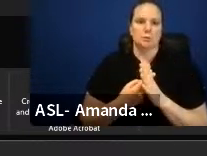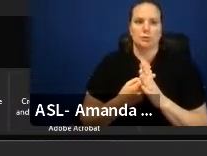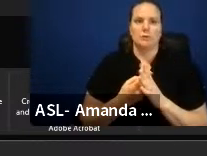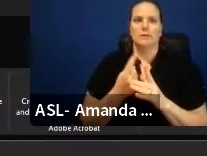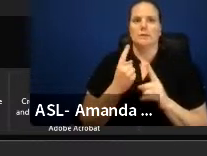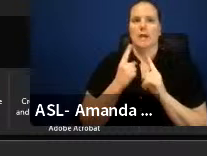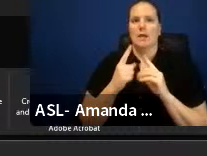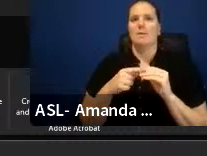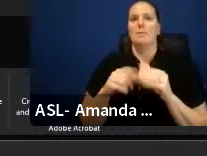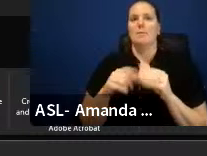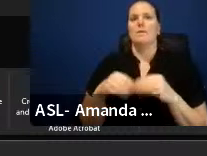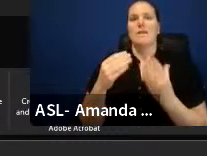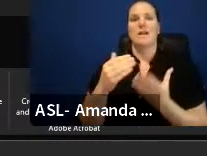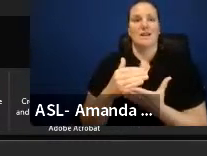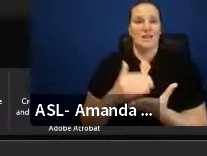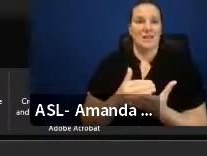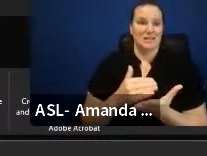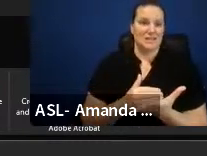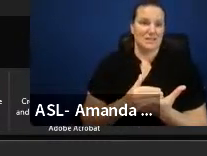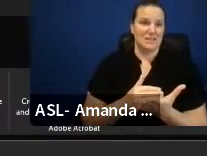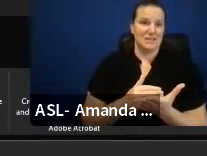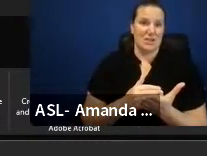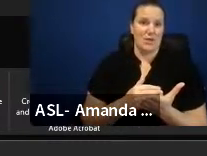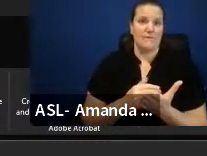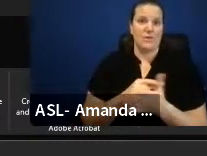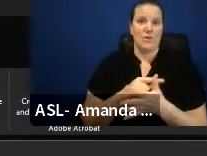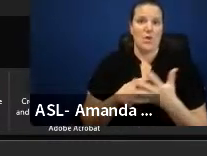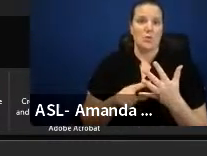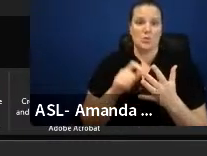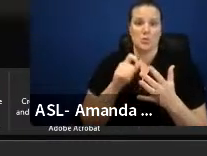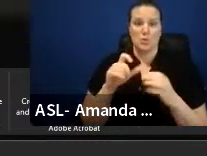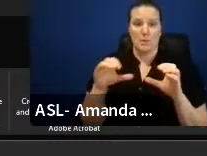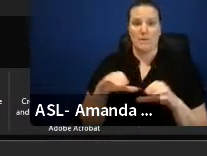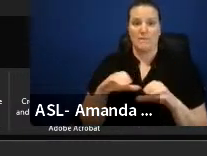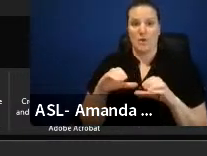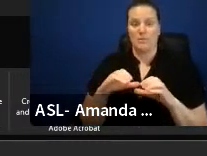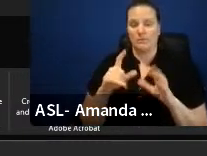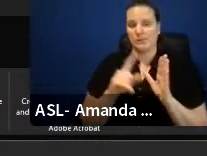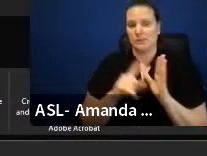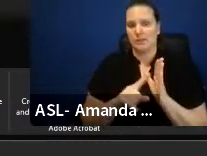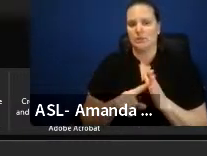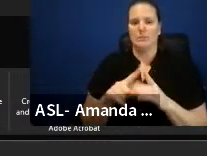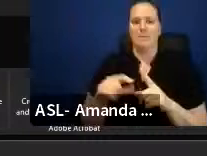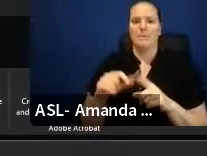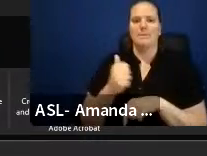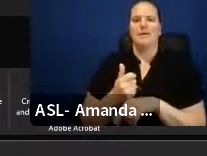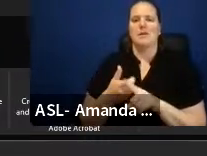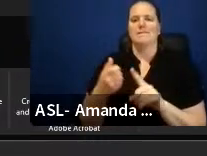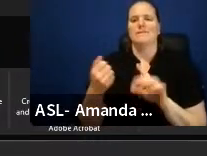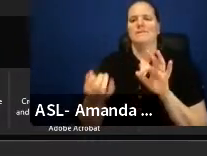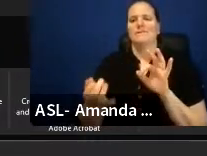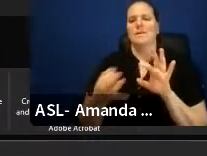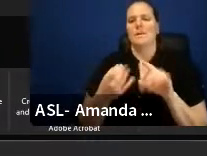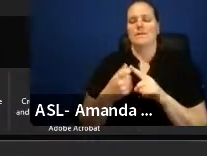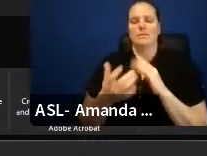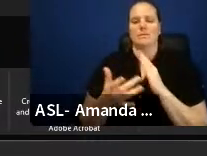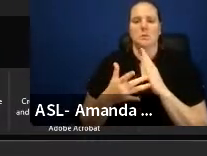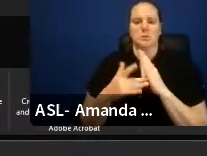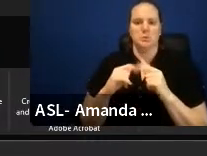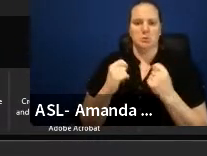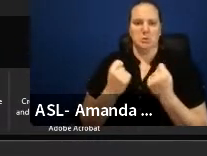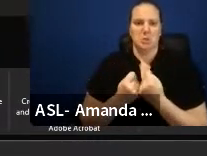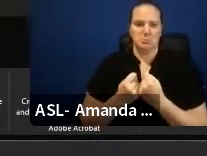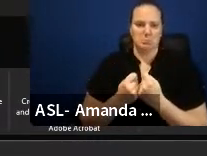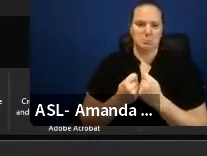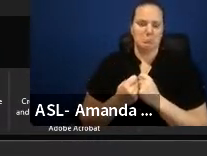about providing a list of those who could perform inspections, but based on the feedback that we got from our technical teams that this